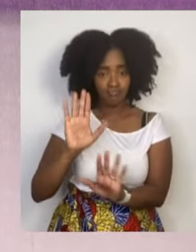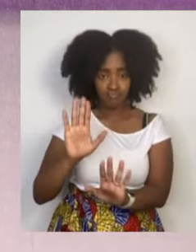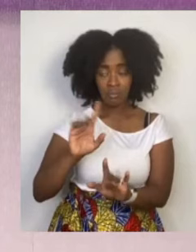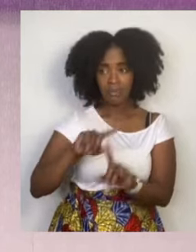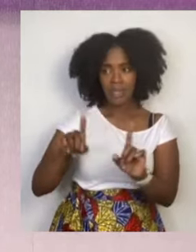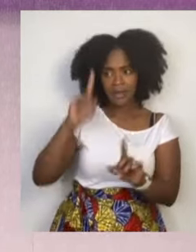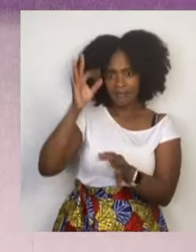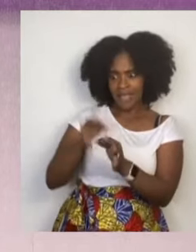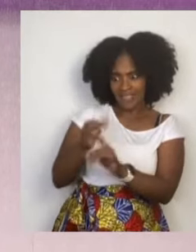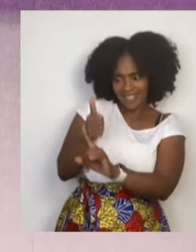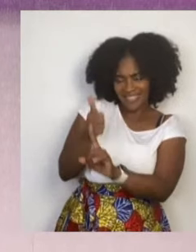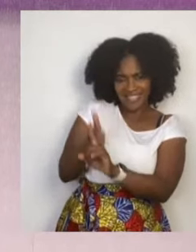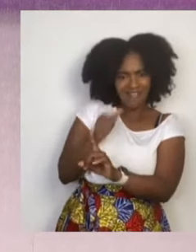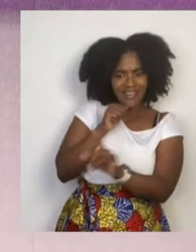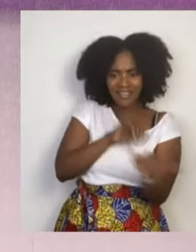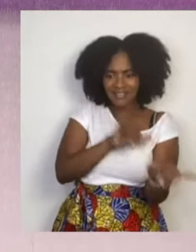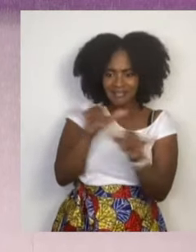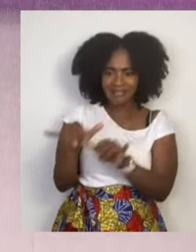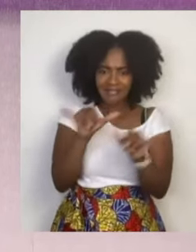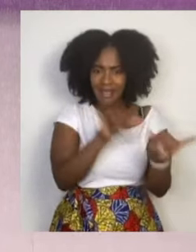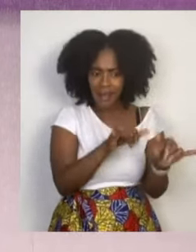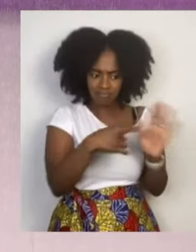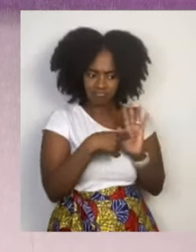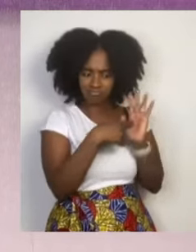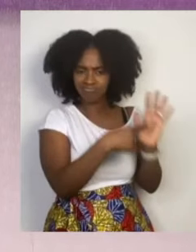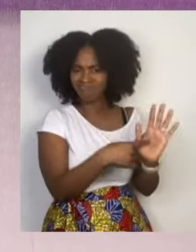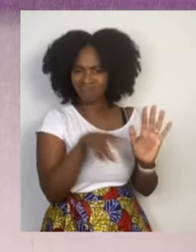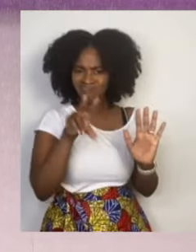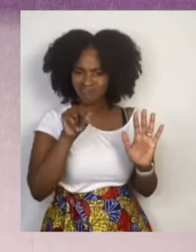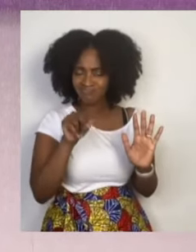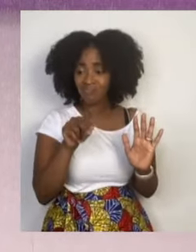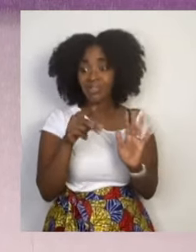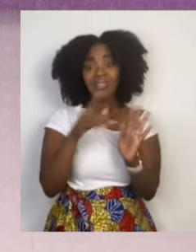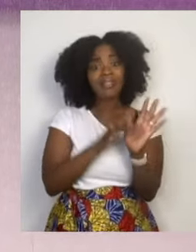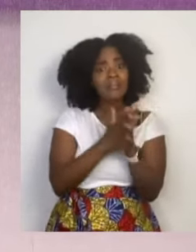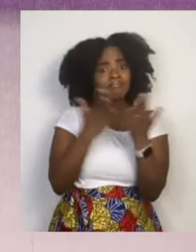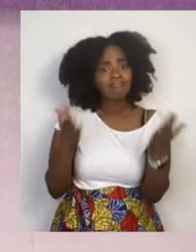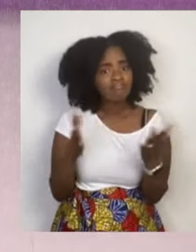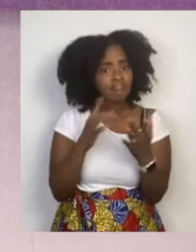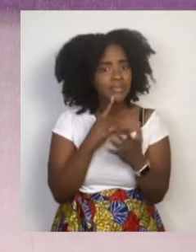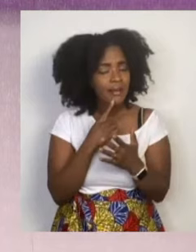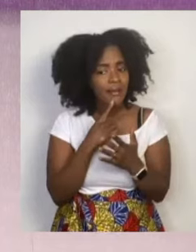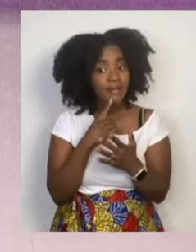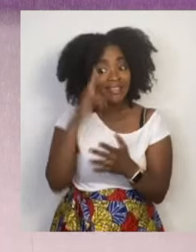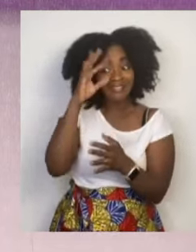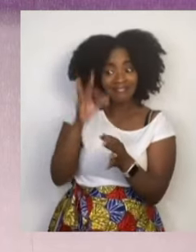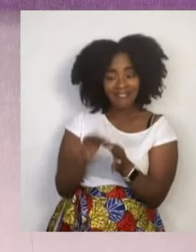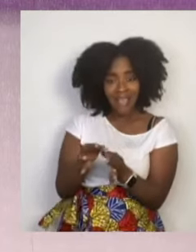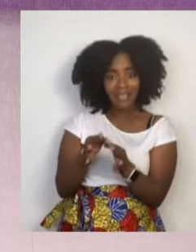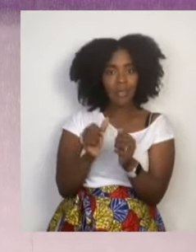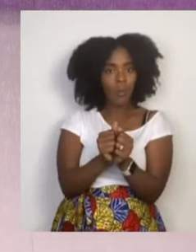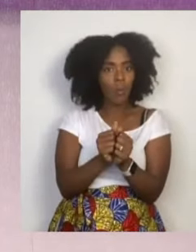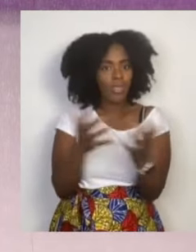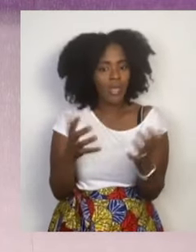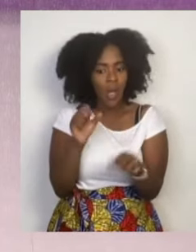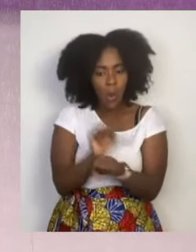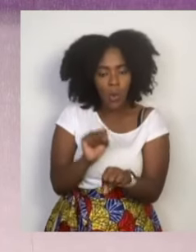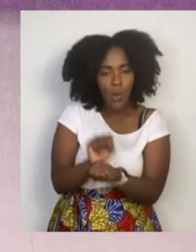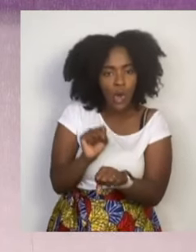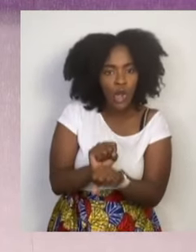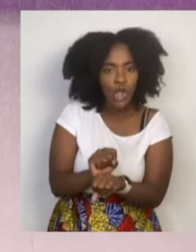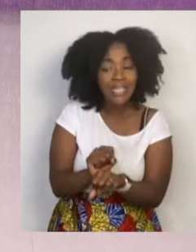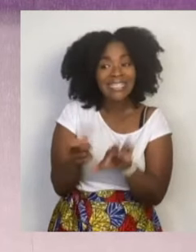faith without works is dead. That an indication of my